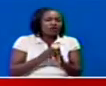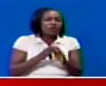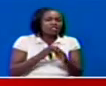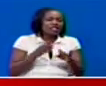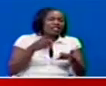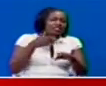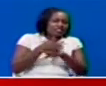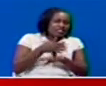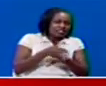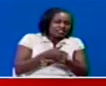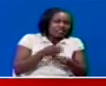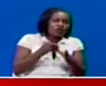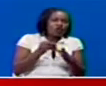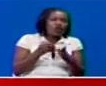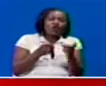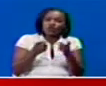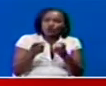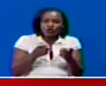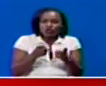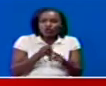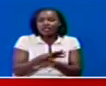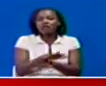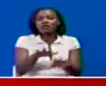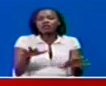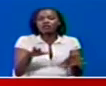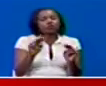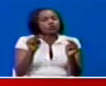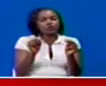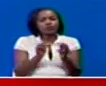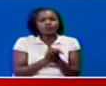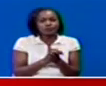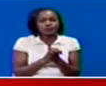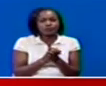any help, without manipulation and massaging of the figures.